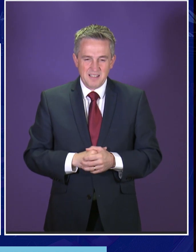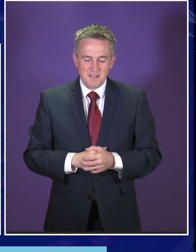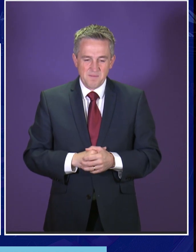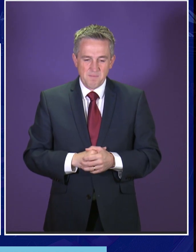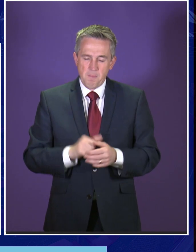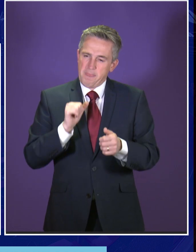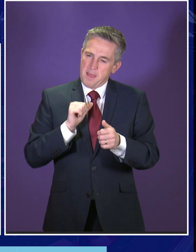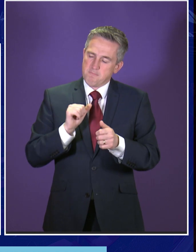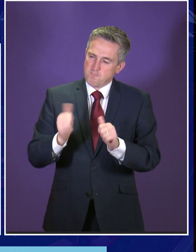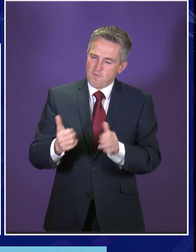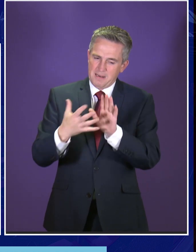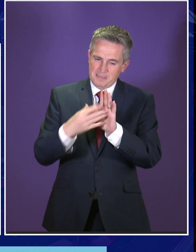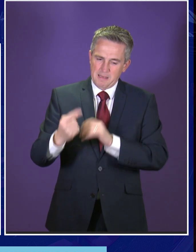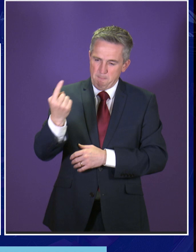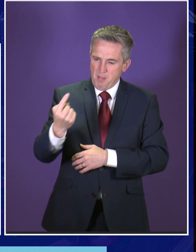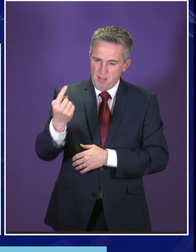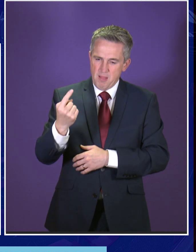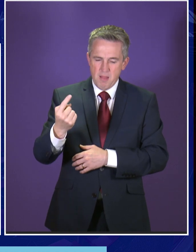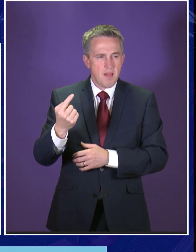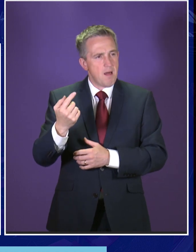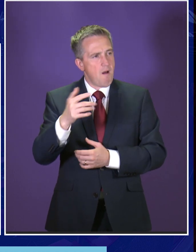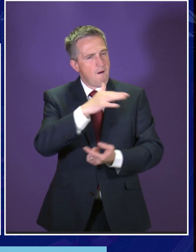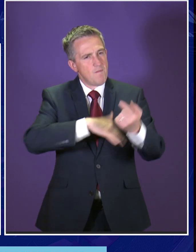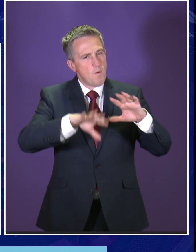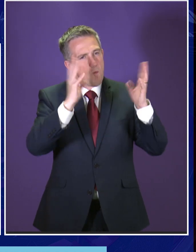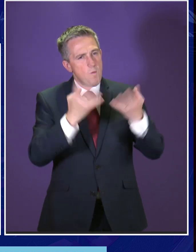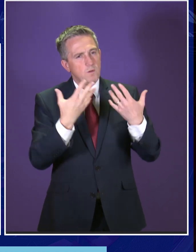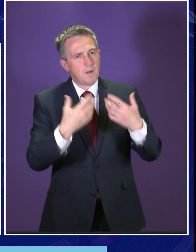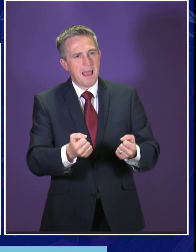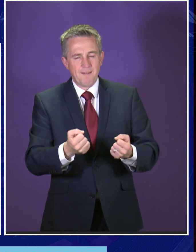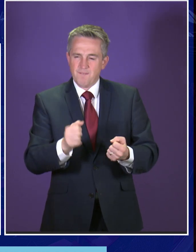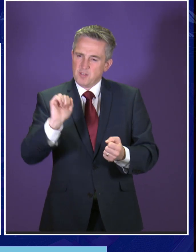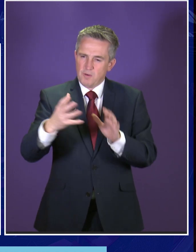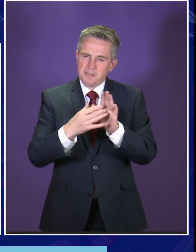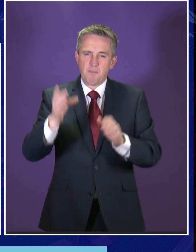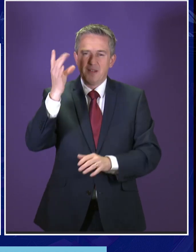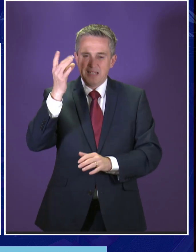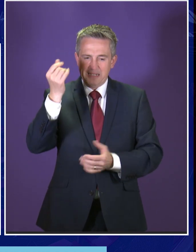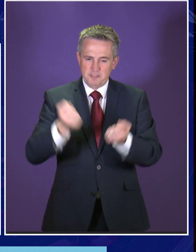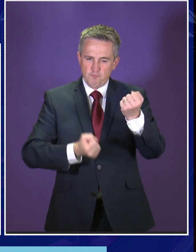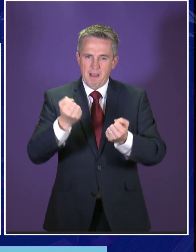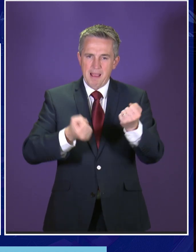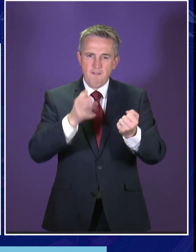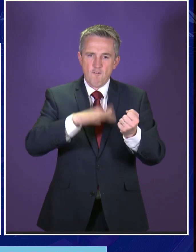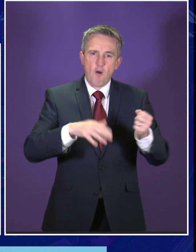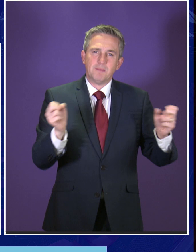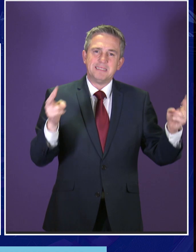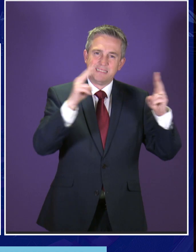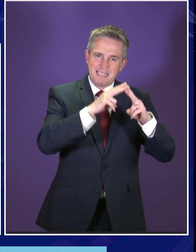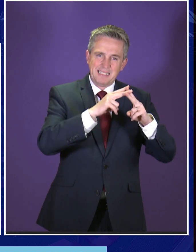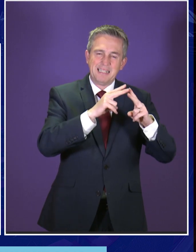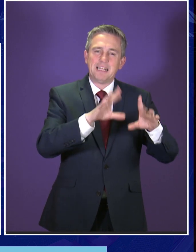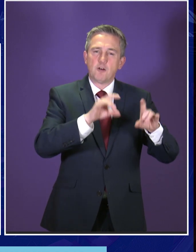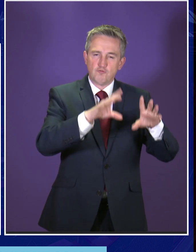better example of the networked world we live in than that taxi ride from the Sydney Opera House to